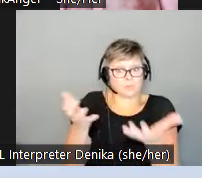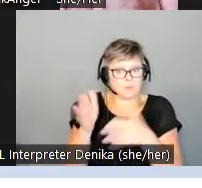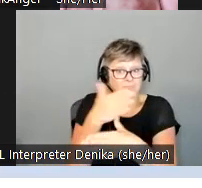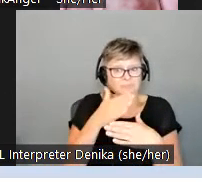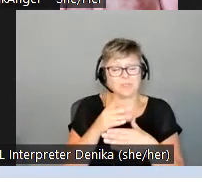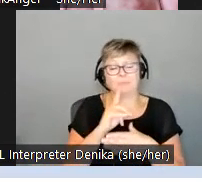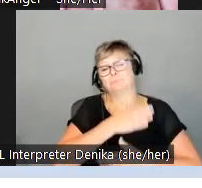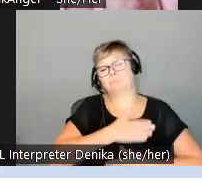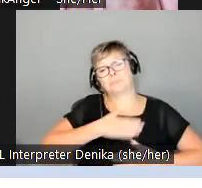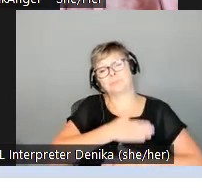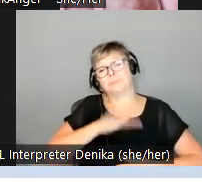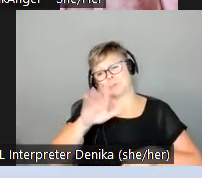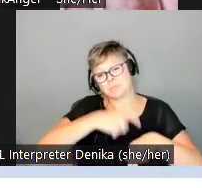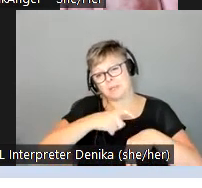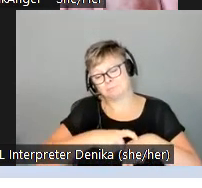that.